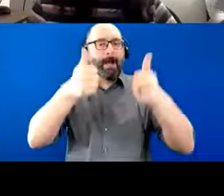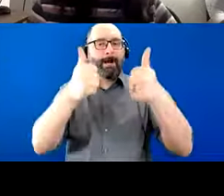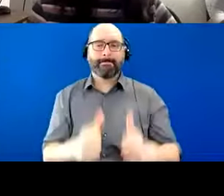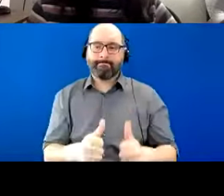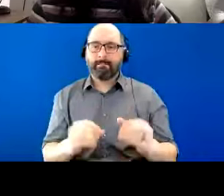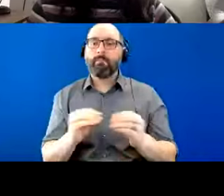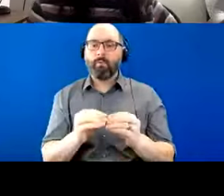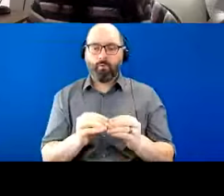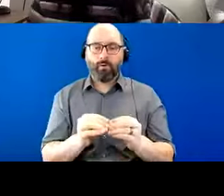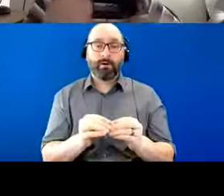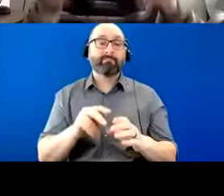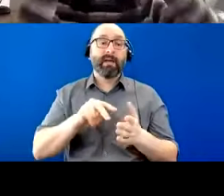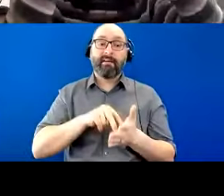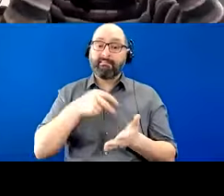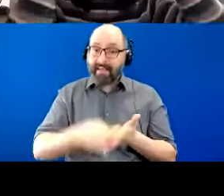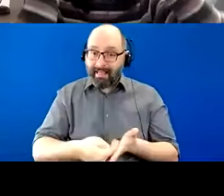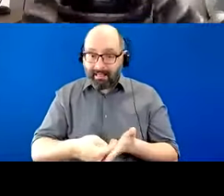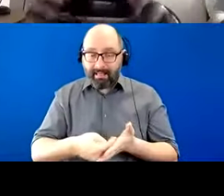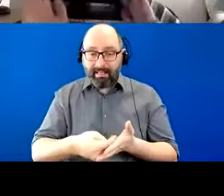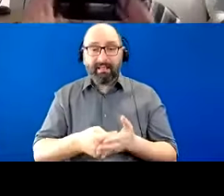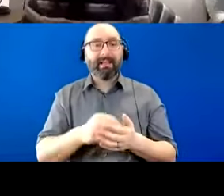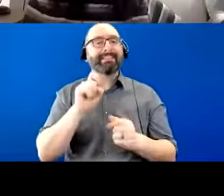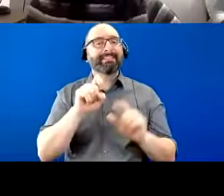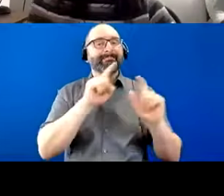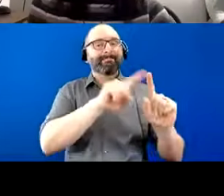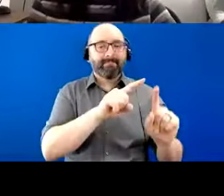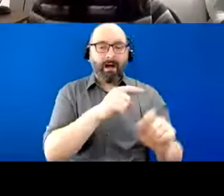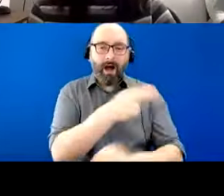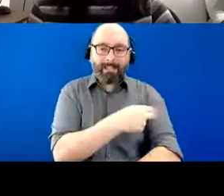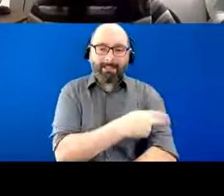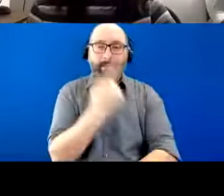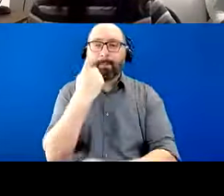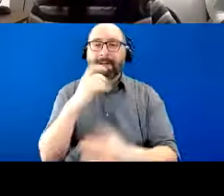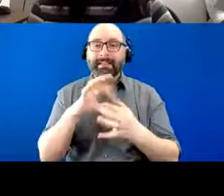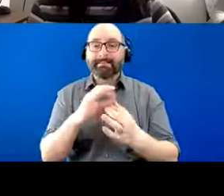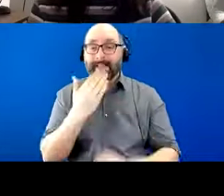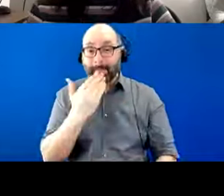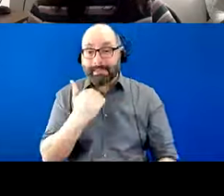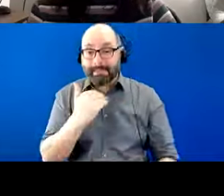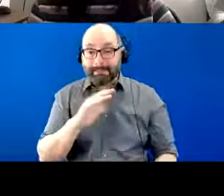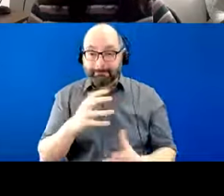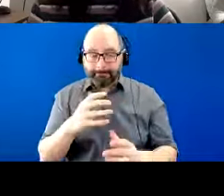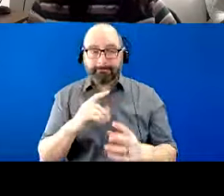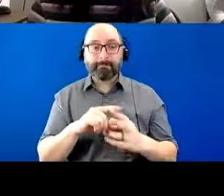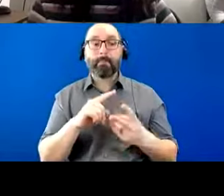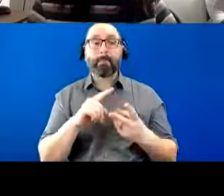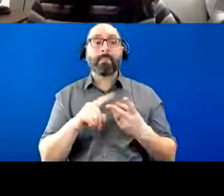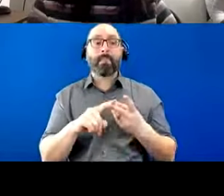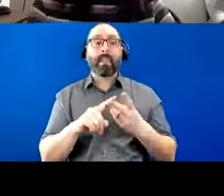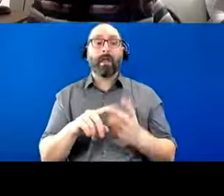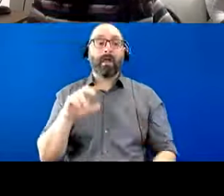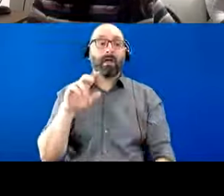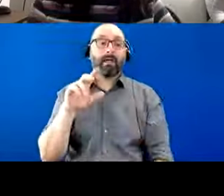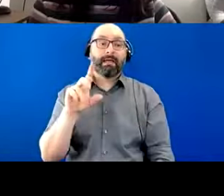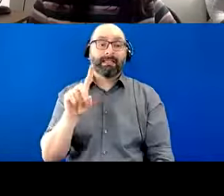falls, needing to be hospitalized for diabetes-related complications. He was eventually stopped on the donepezil and